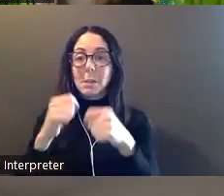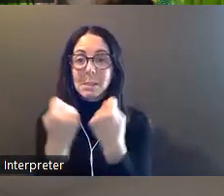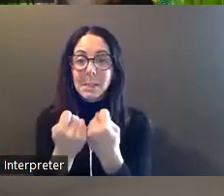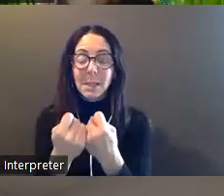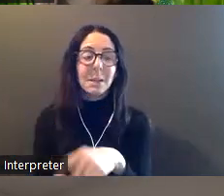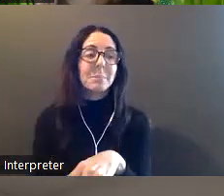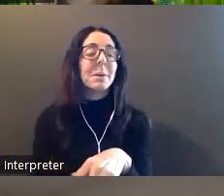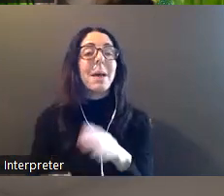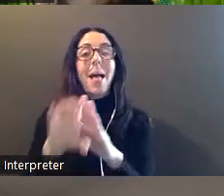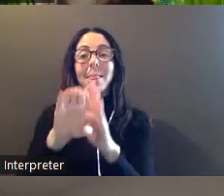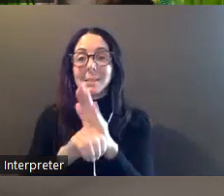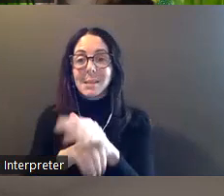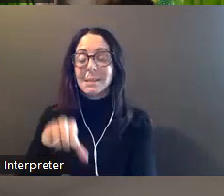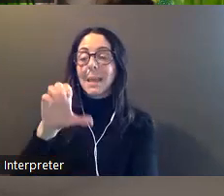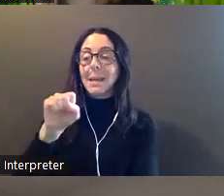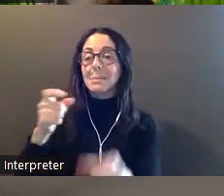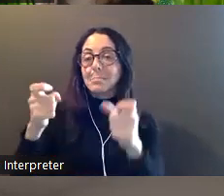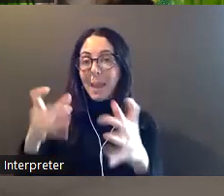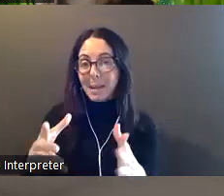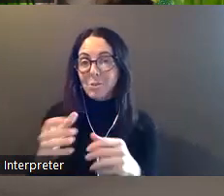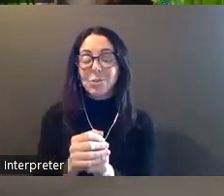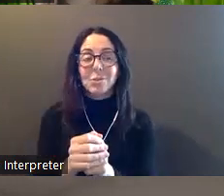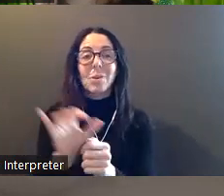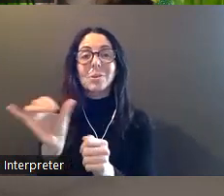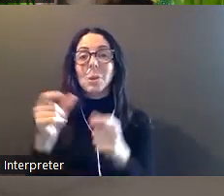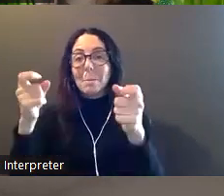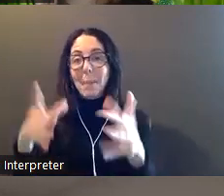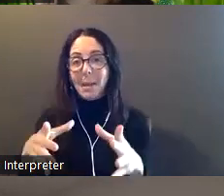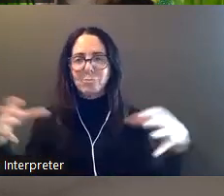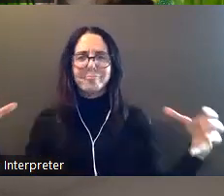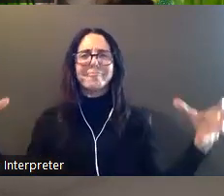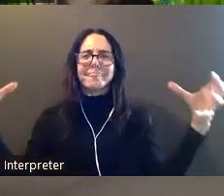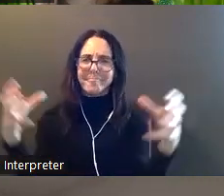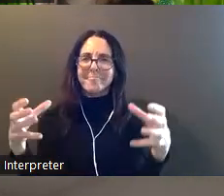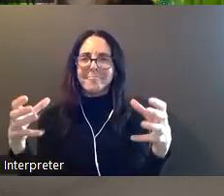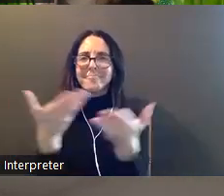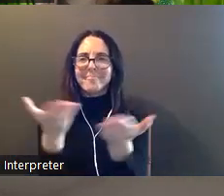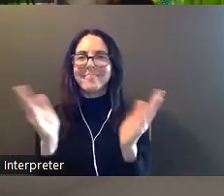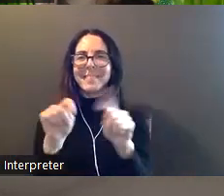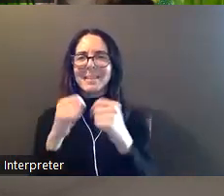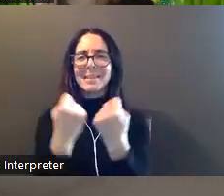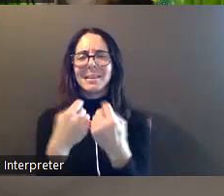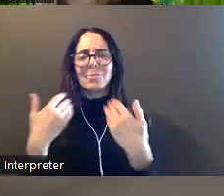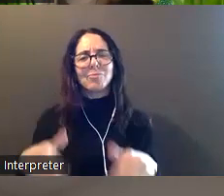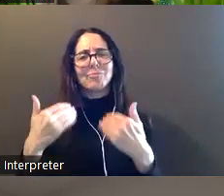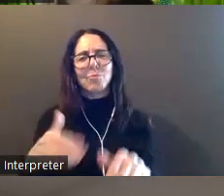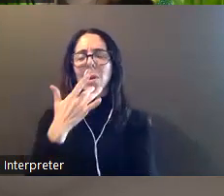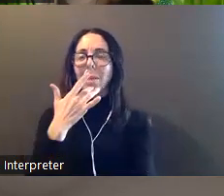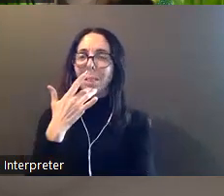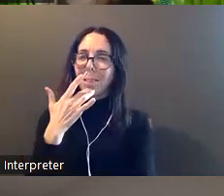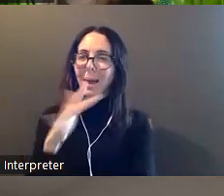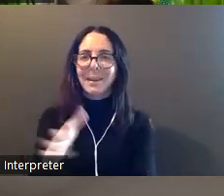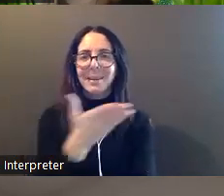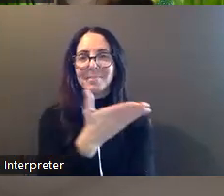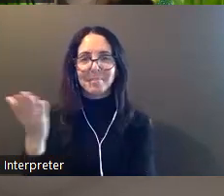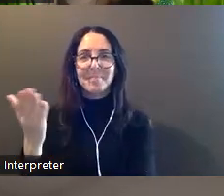our ethicists, case managers, and managers, all within our team. So we're very lucky to have those